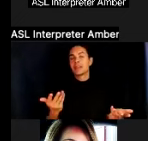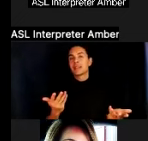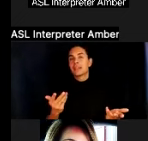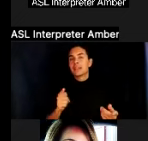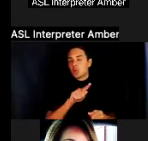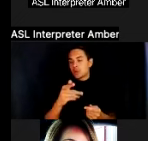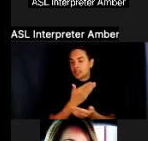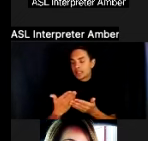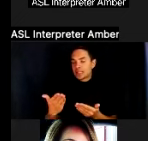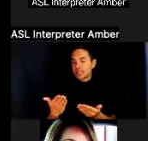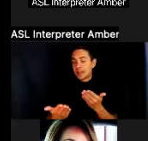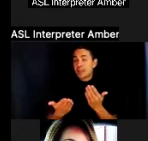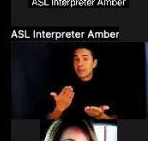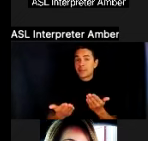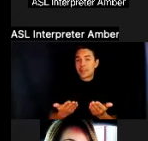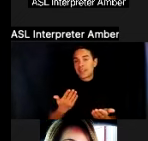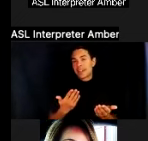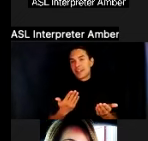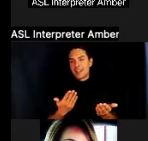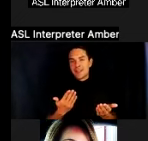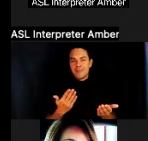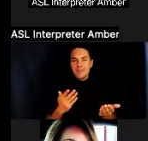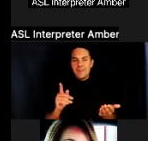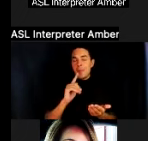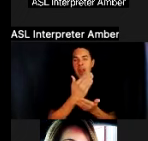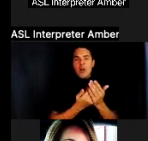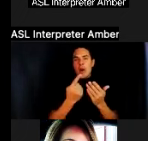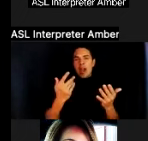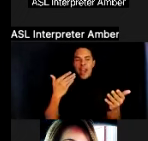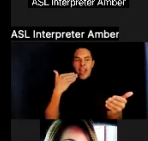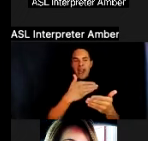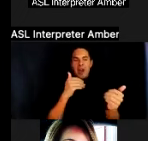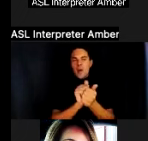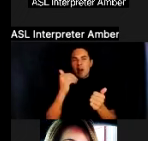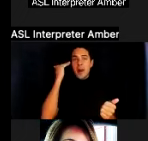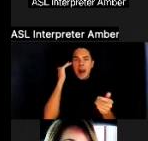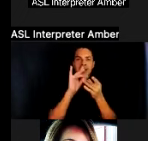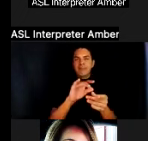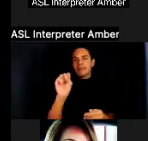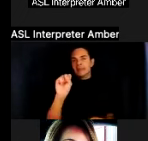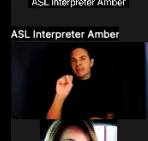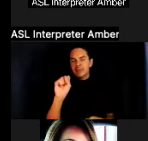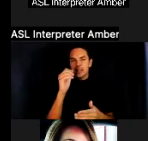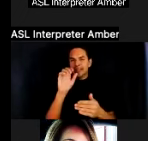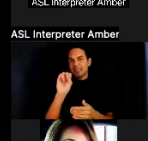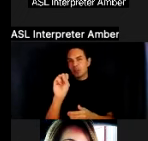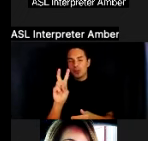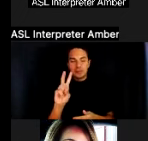things might sort of, you know, where everybody's at with awareness on sexual harassment, right? And these